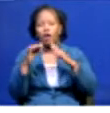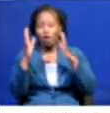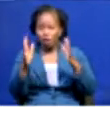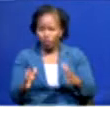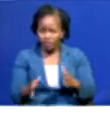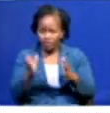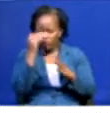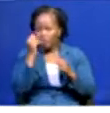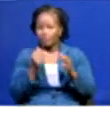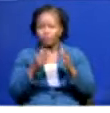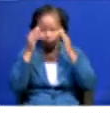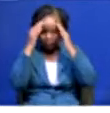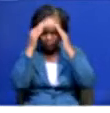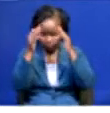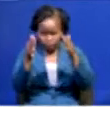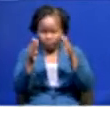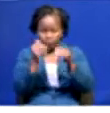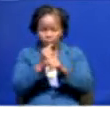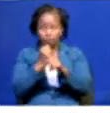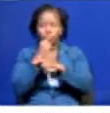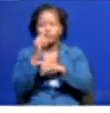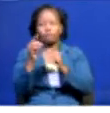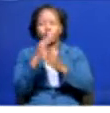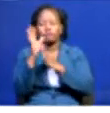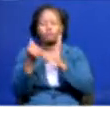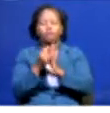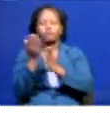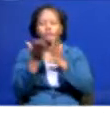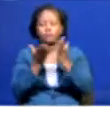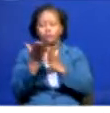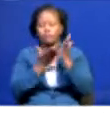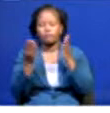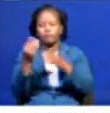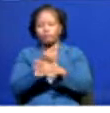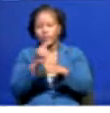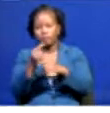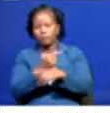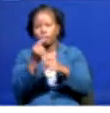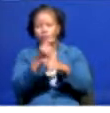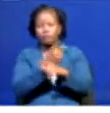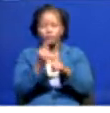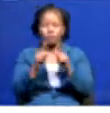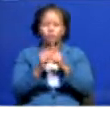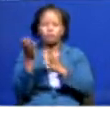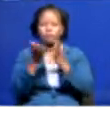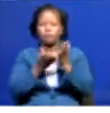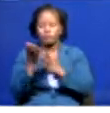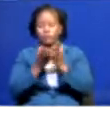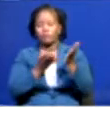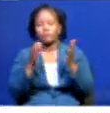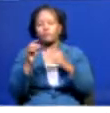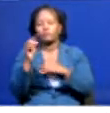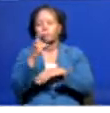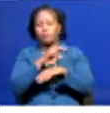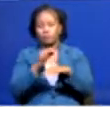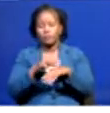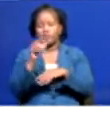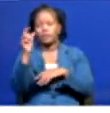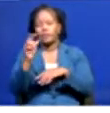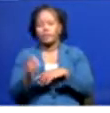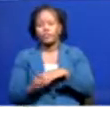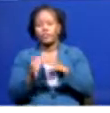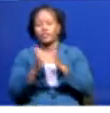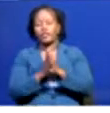their diligence in rendering this commendable service to the nation, to the region, and